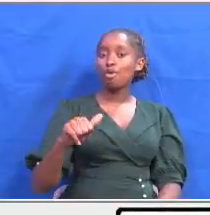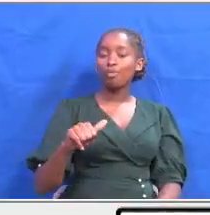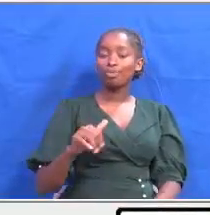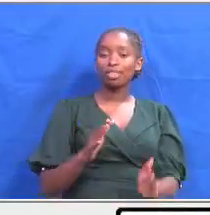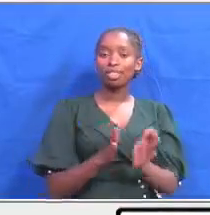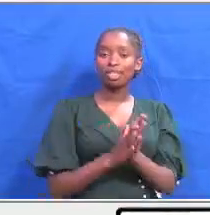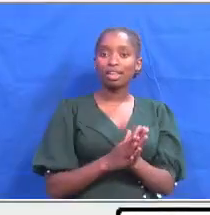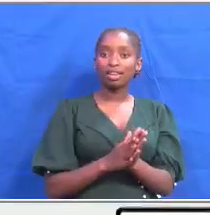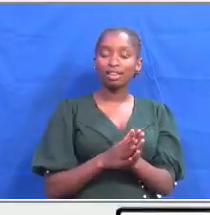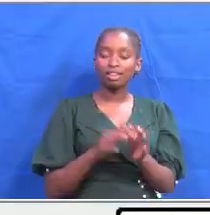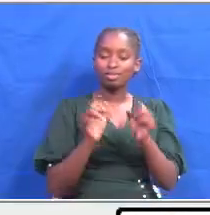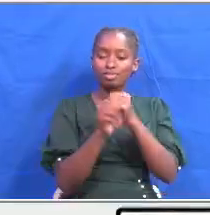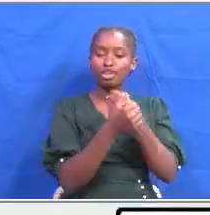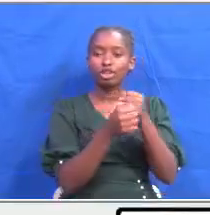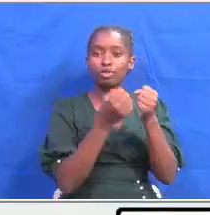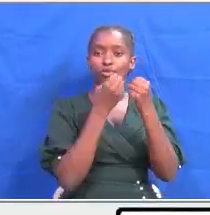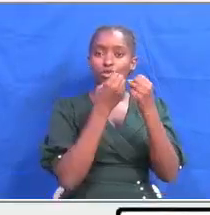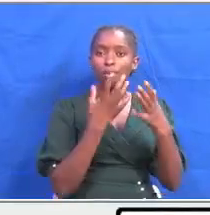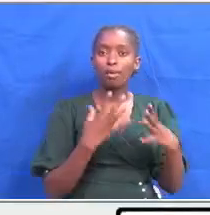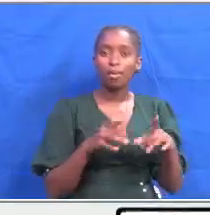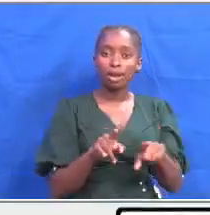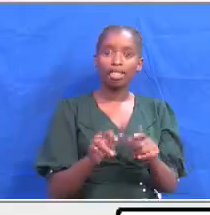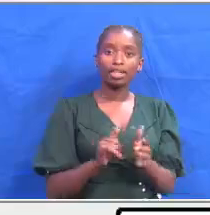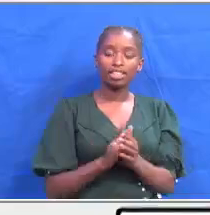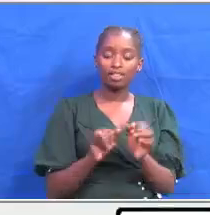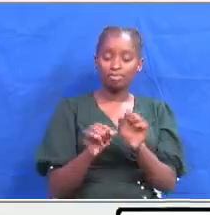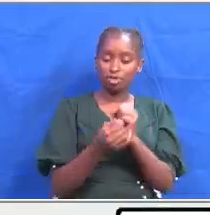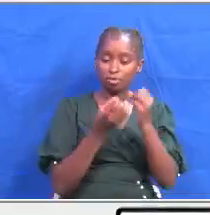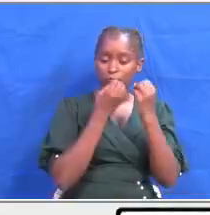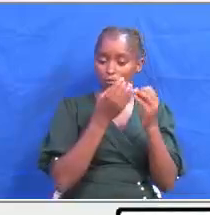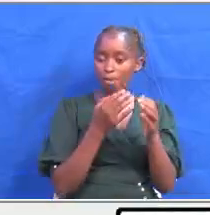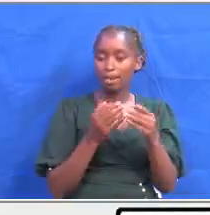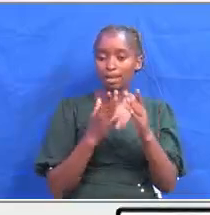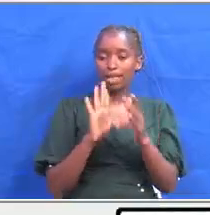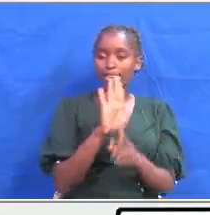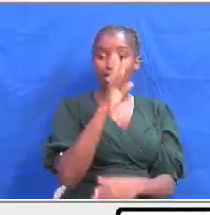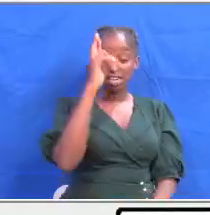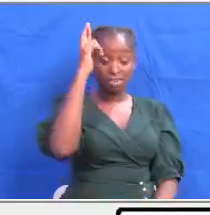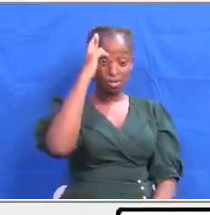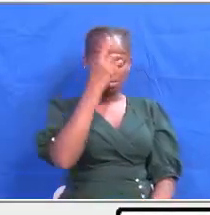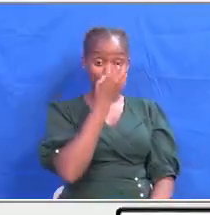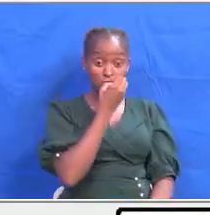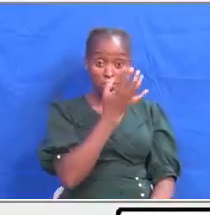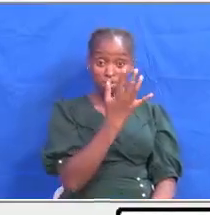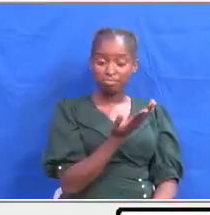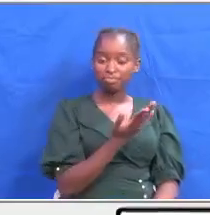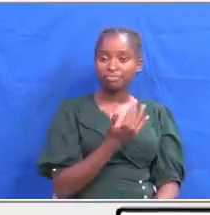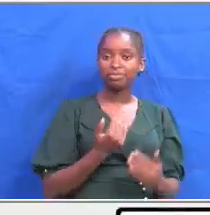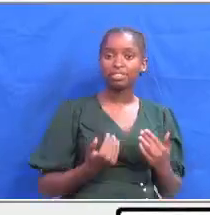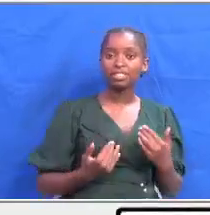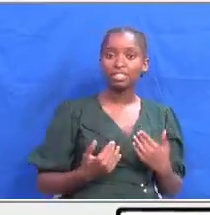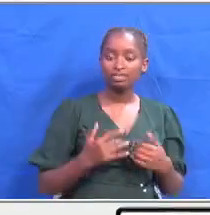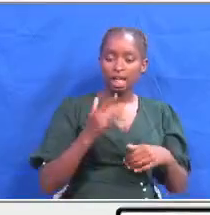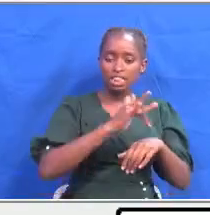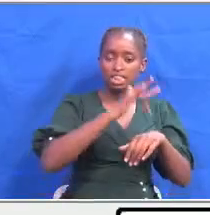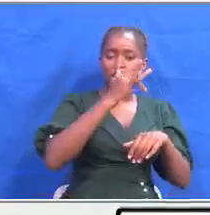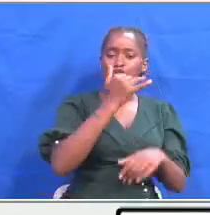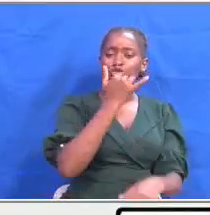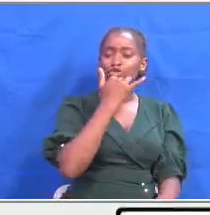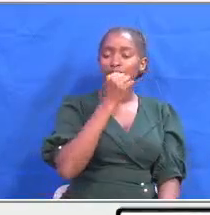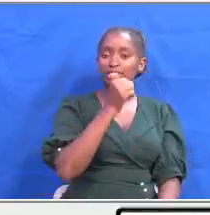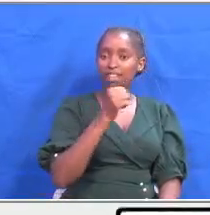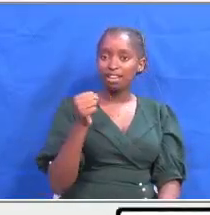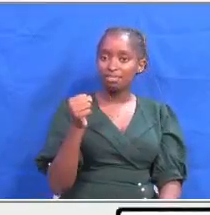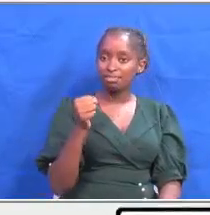You don't tell them that. You don't tell their leader that. And I remember telling them, you have just rattled the whole process. You